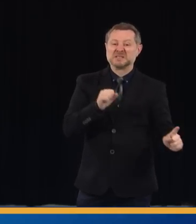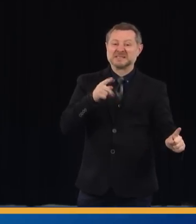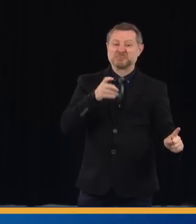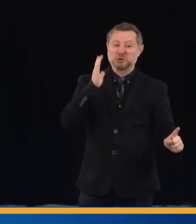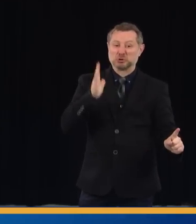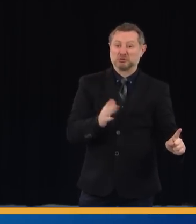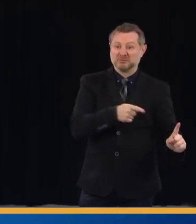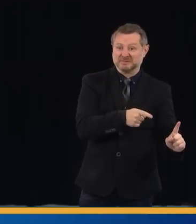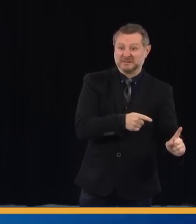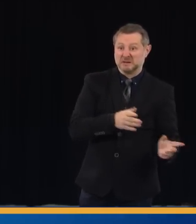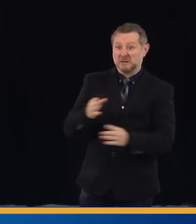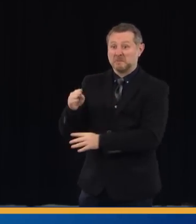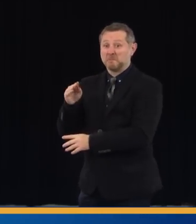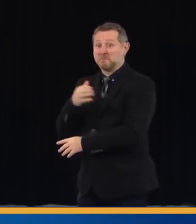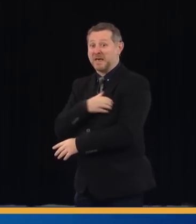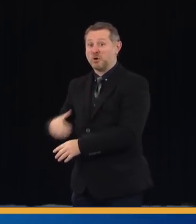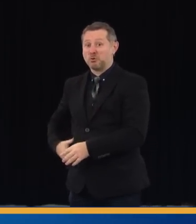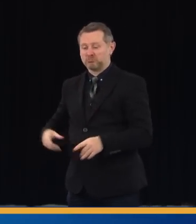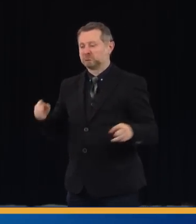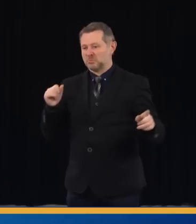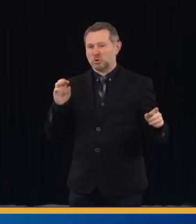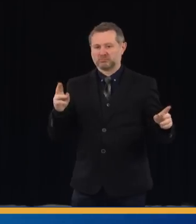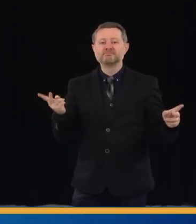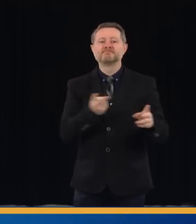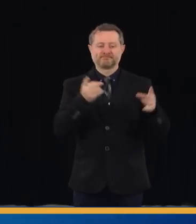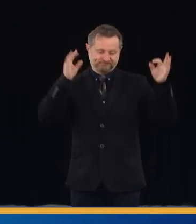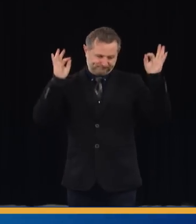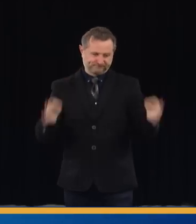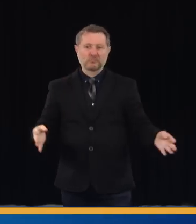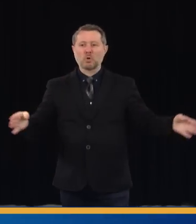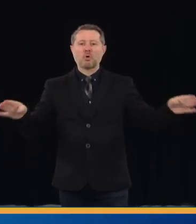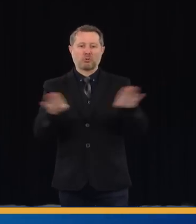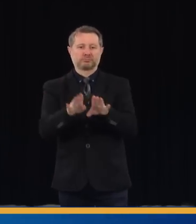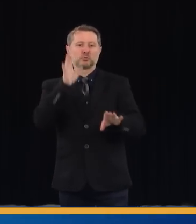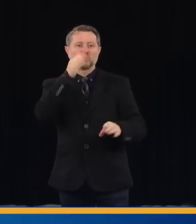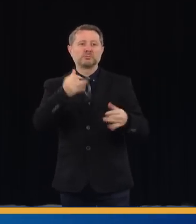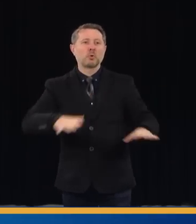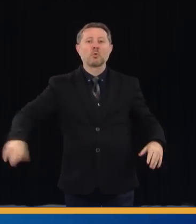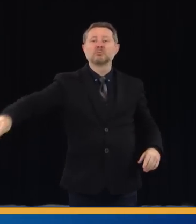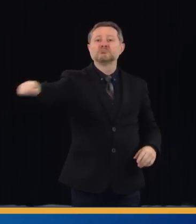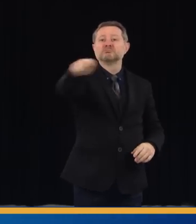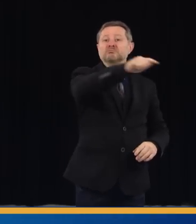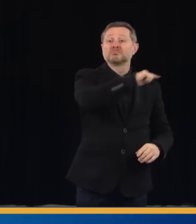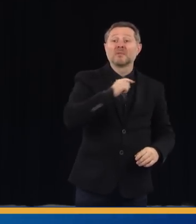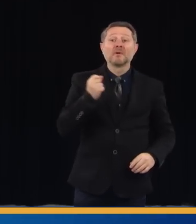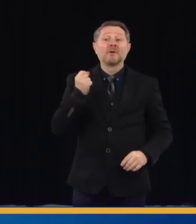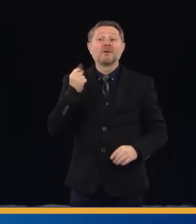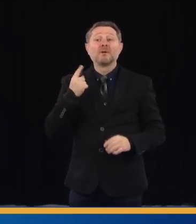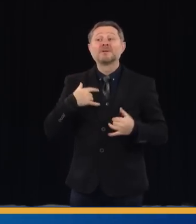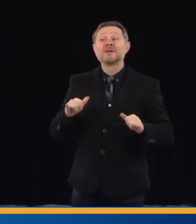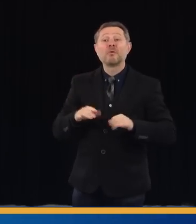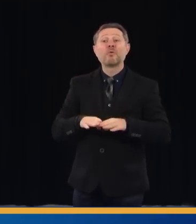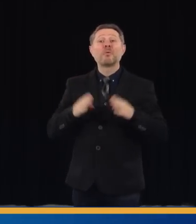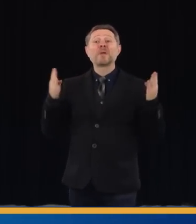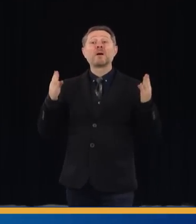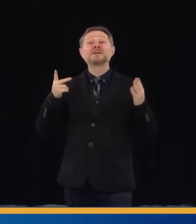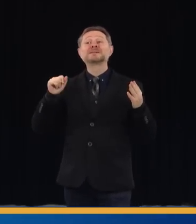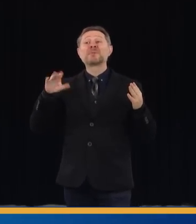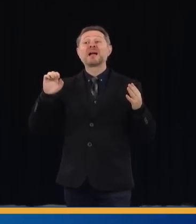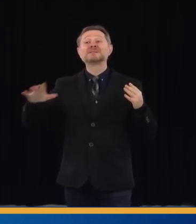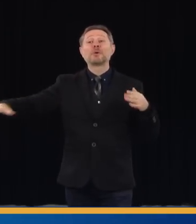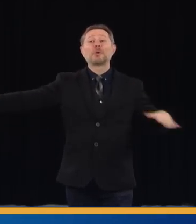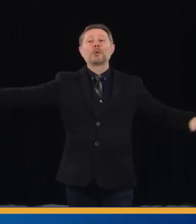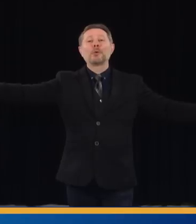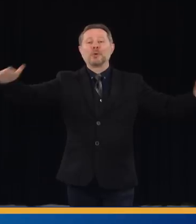close down the city playgrounds and leave the open spaces available. So use the